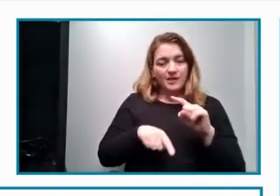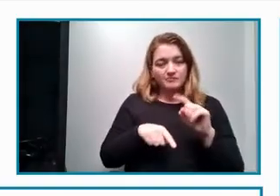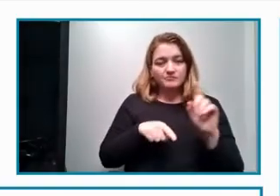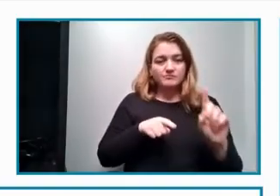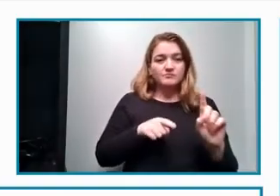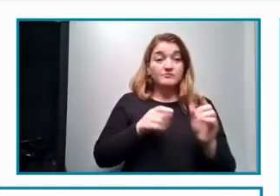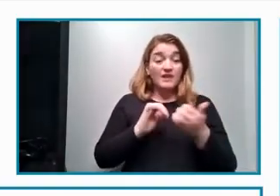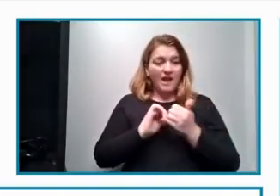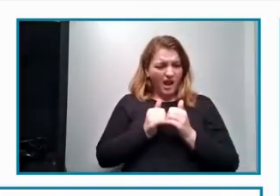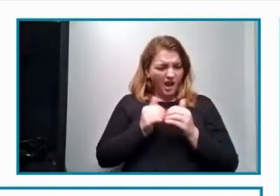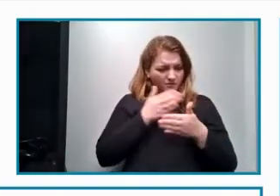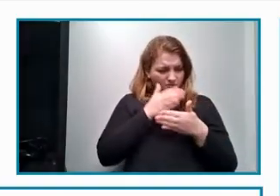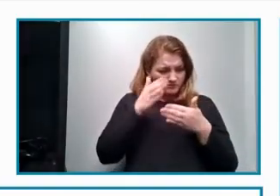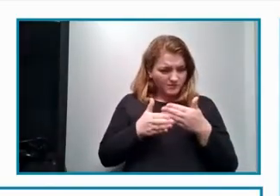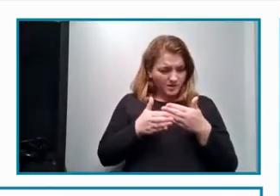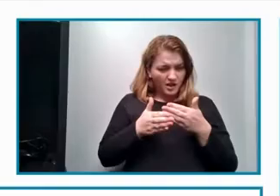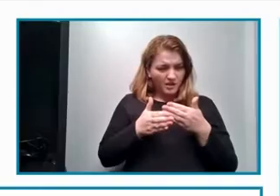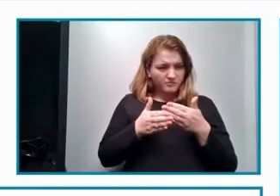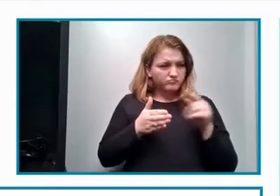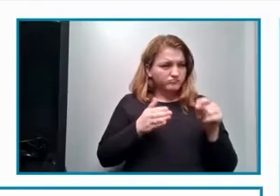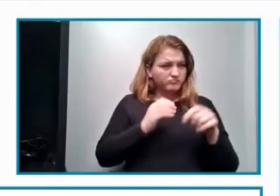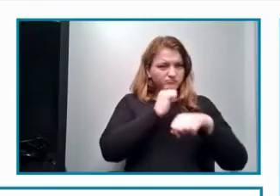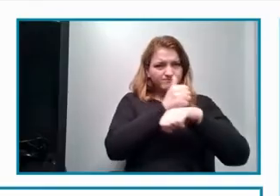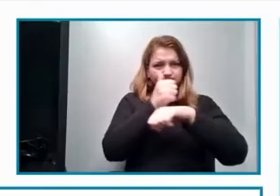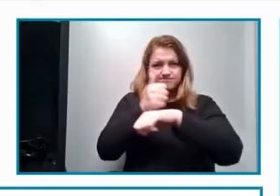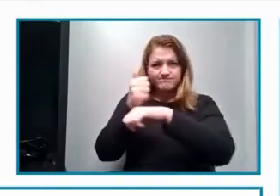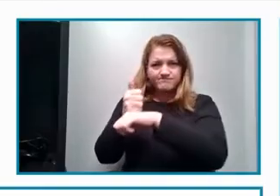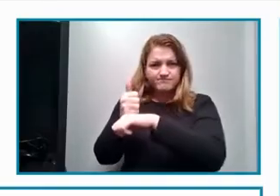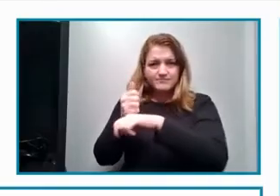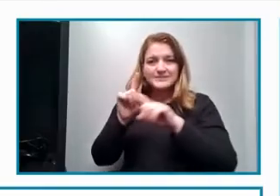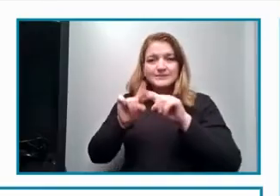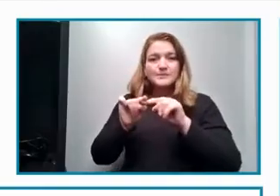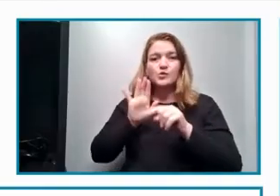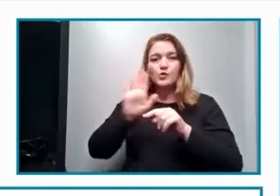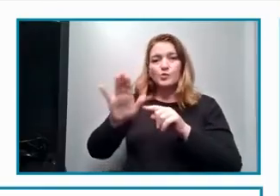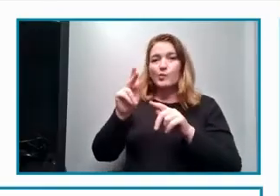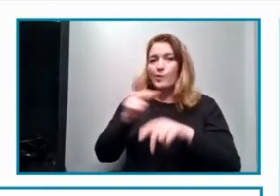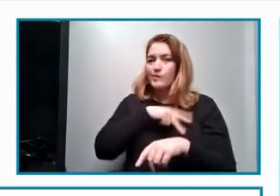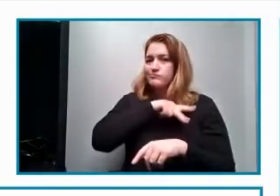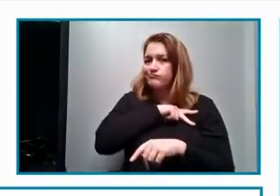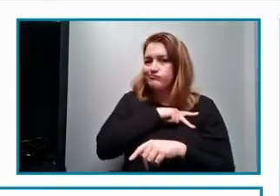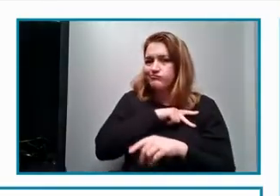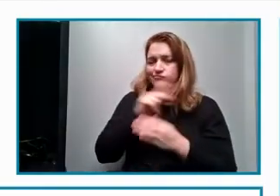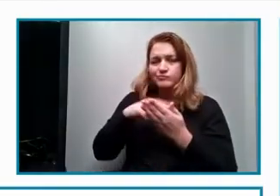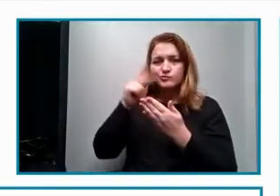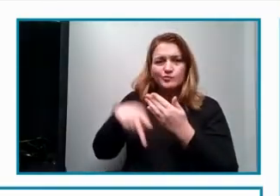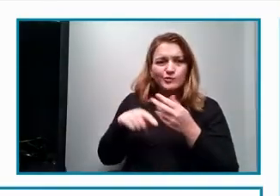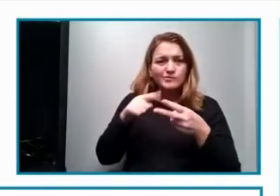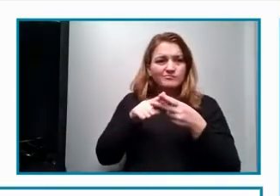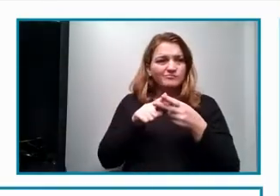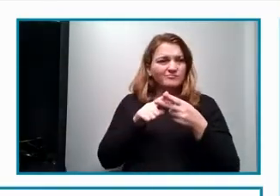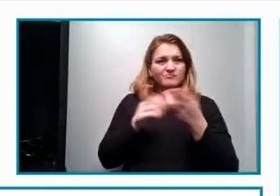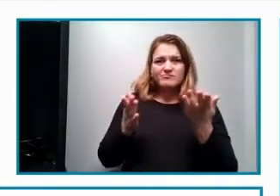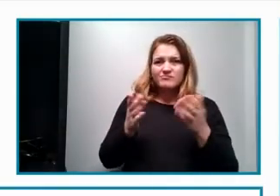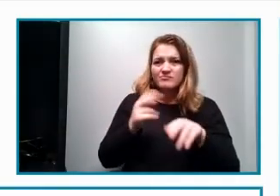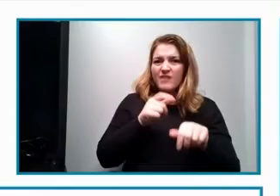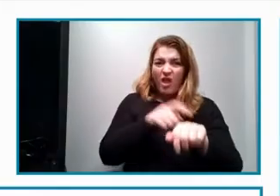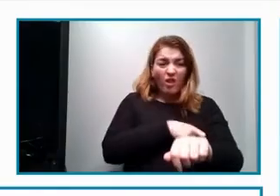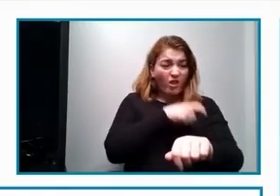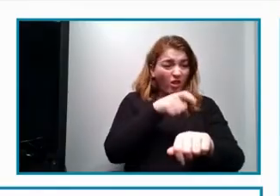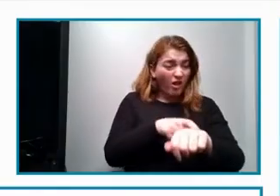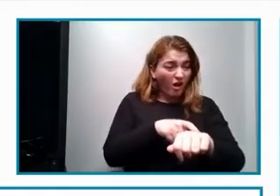outcomes are sequenced depends on the individual program, its length, the frequency of activities, how often people